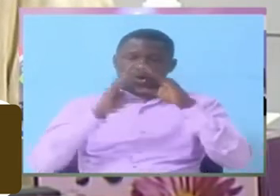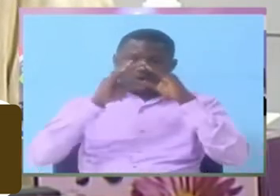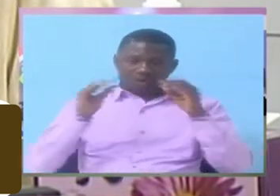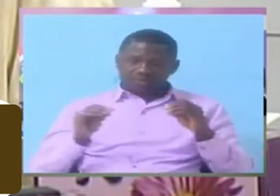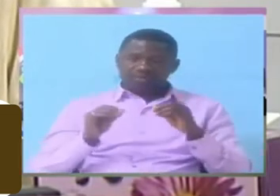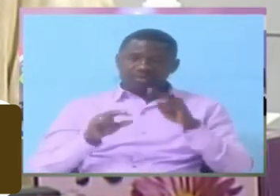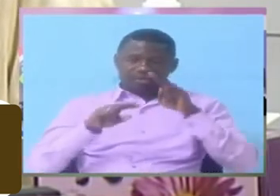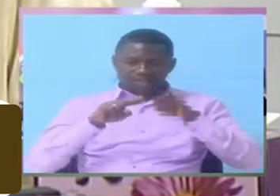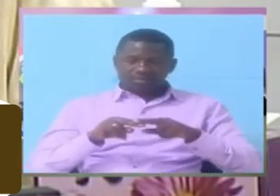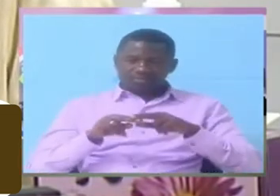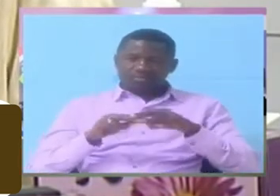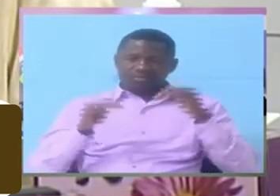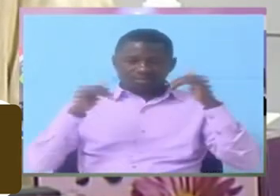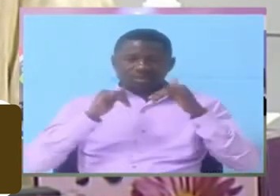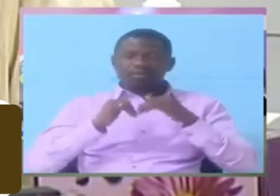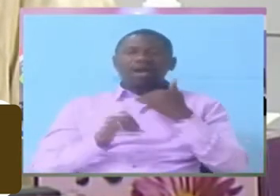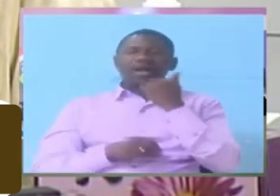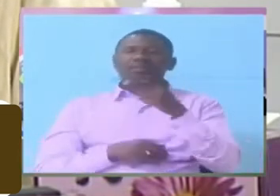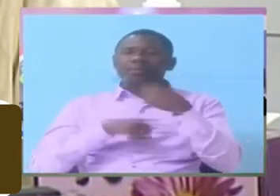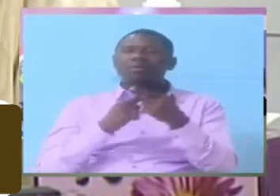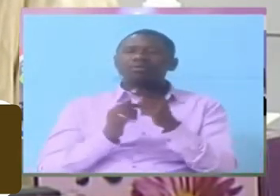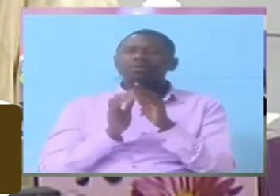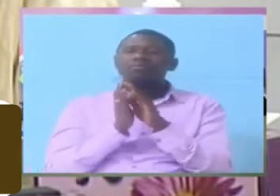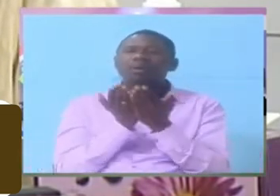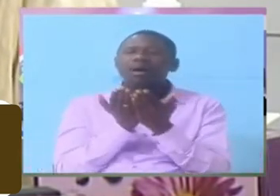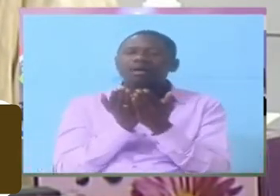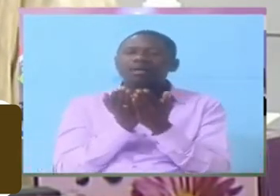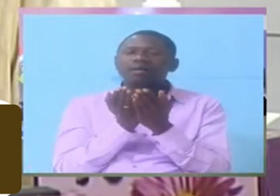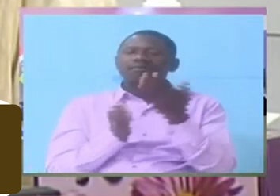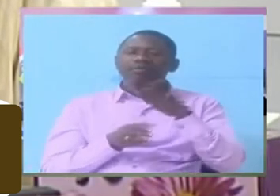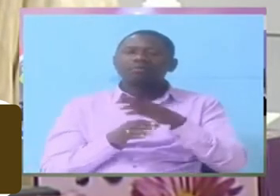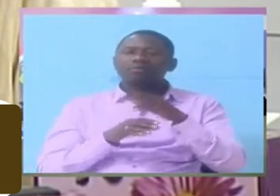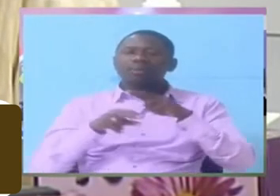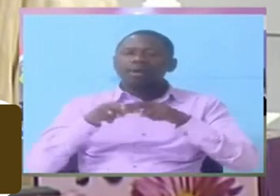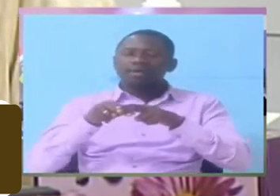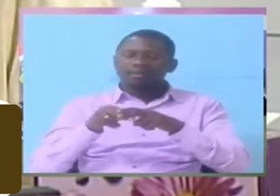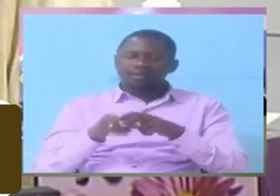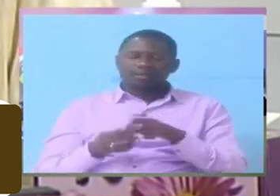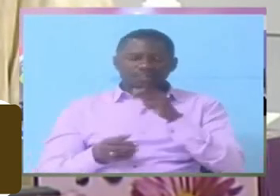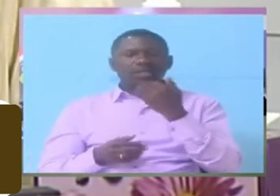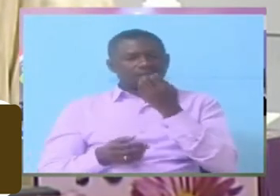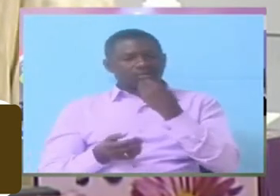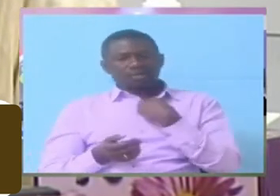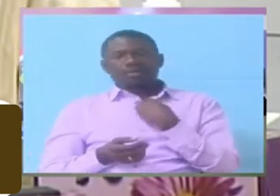the diary. And he said, sir, this diary was requested by the Honorable Minister of Interior